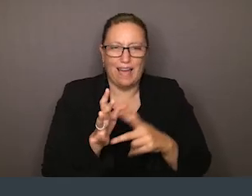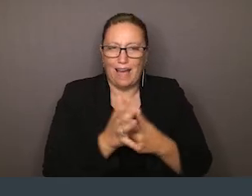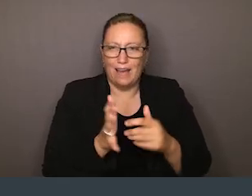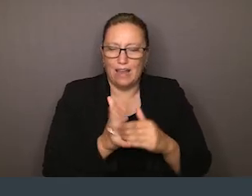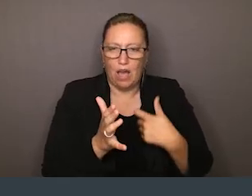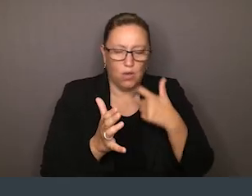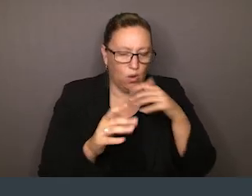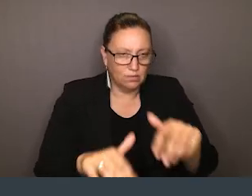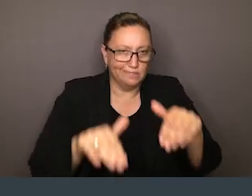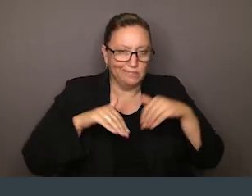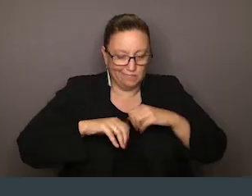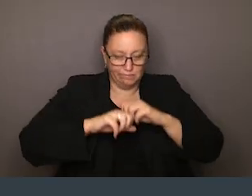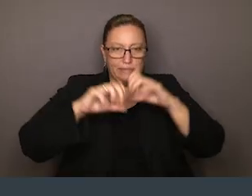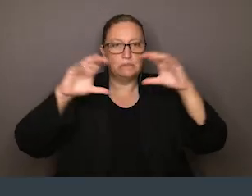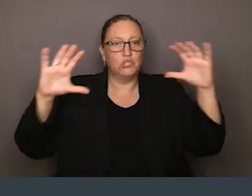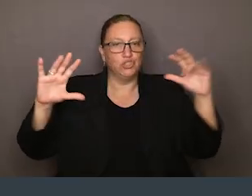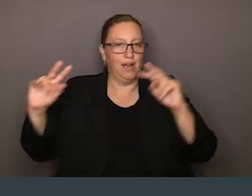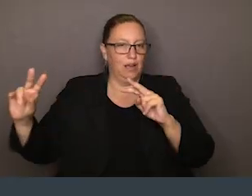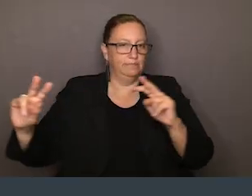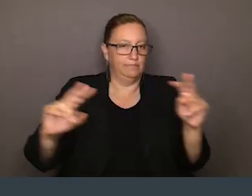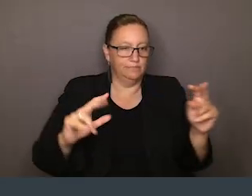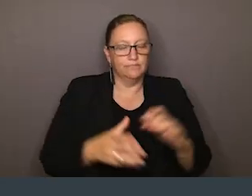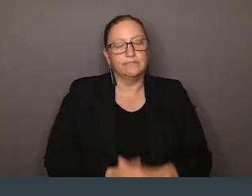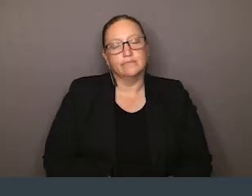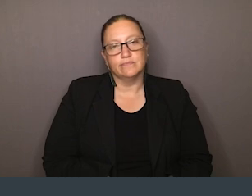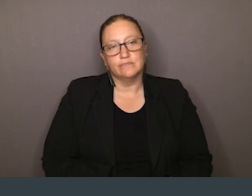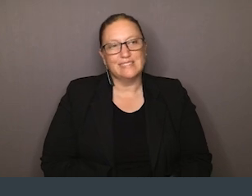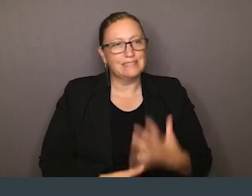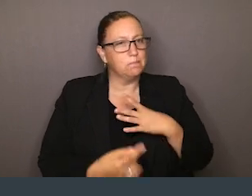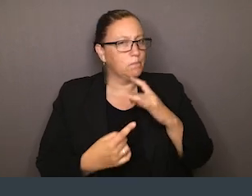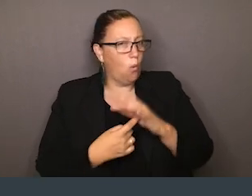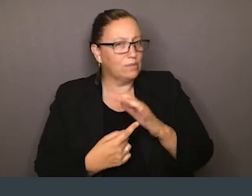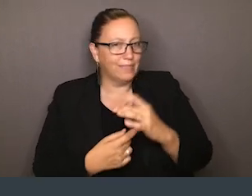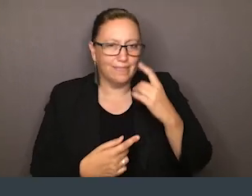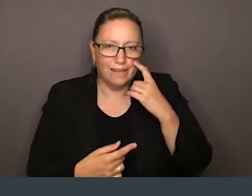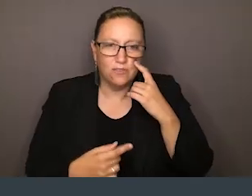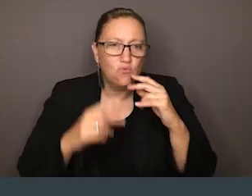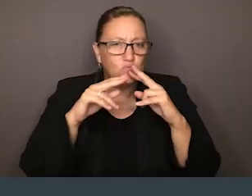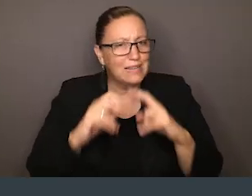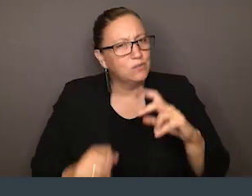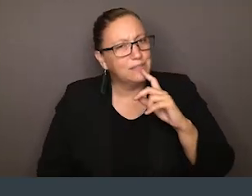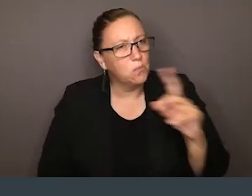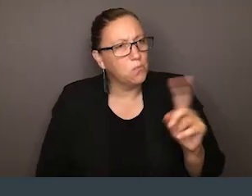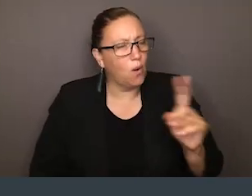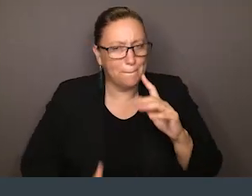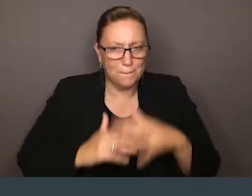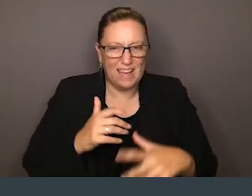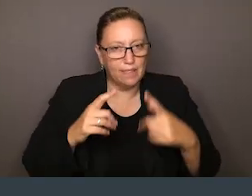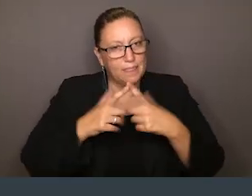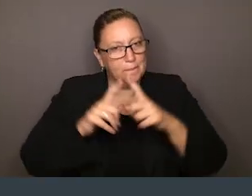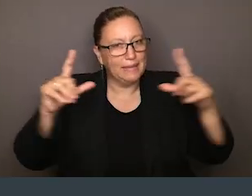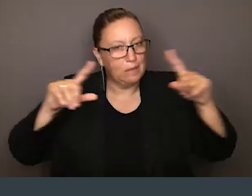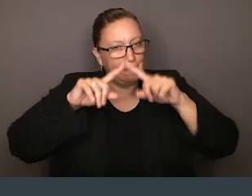to take a bit of a step back and look at the bigger picture, because I think this is really important. Thinking about what does the research say about